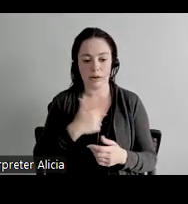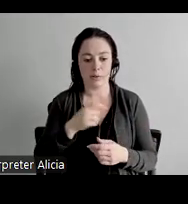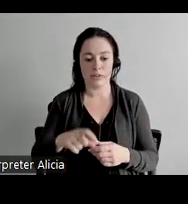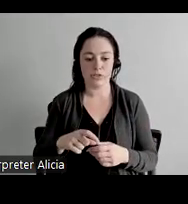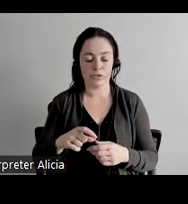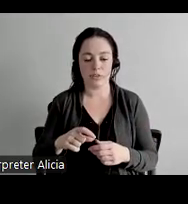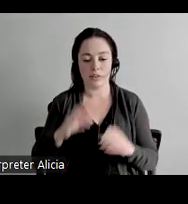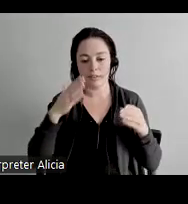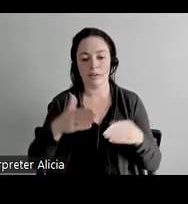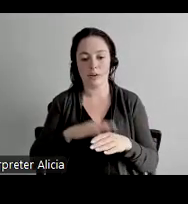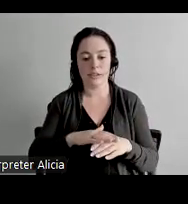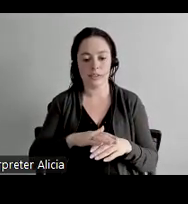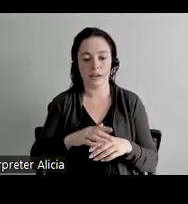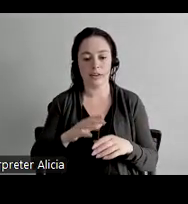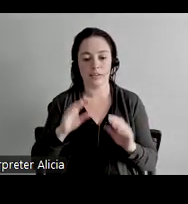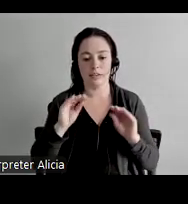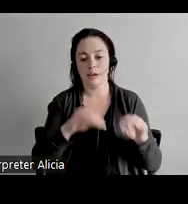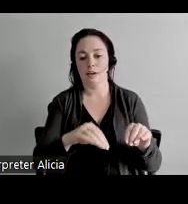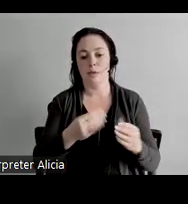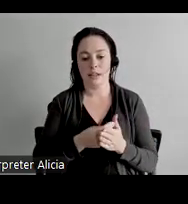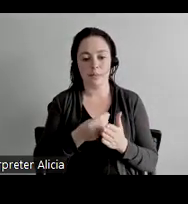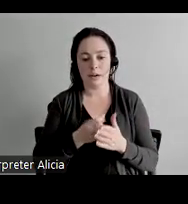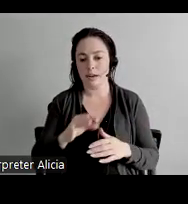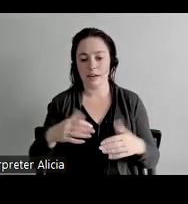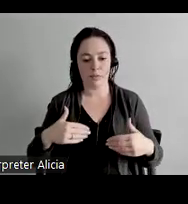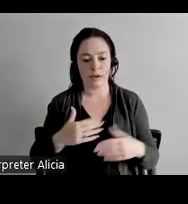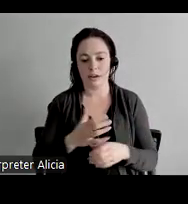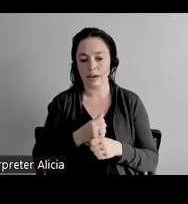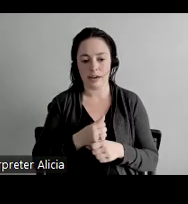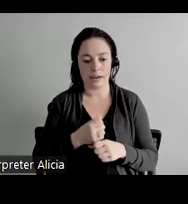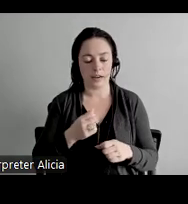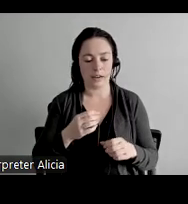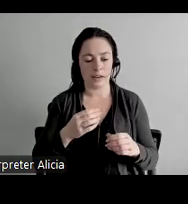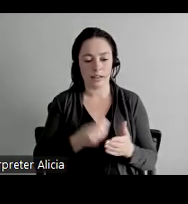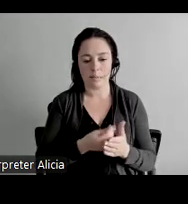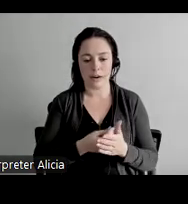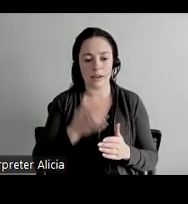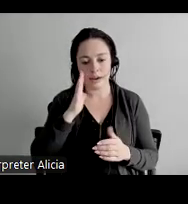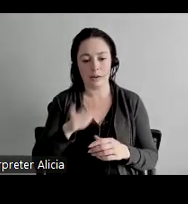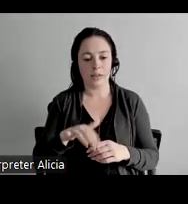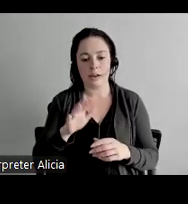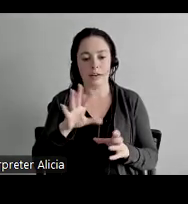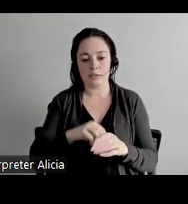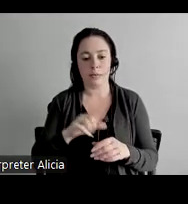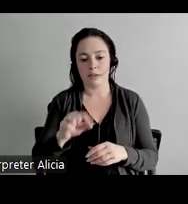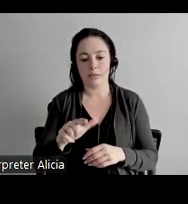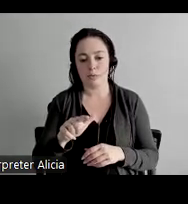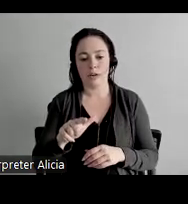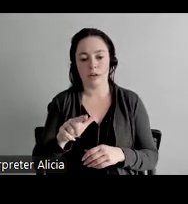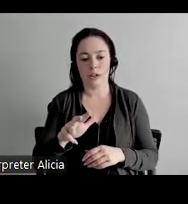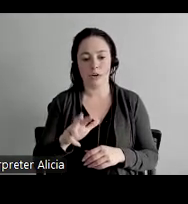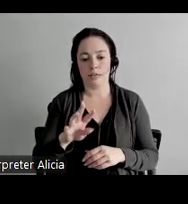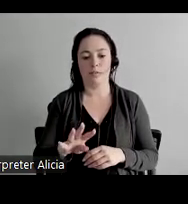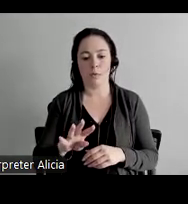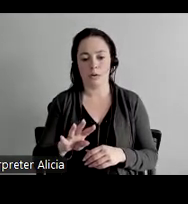don't know what neighborhoods are already getting arts money. I know that was part of the 2034 plan, and we had talked about it with the city, with